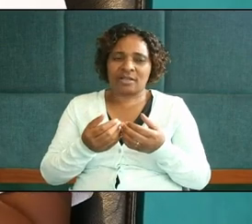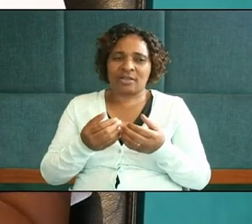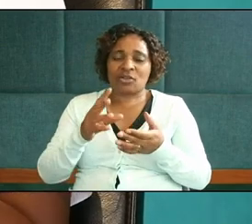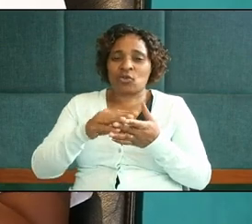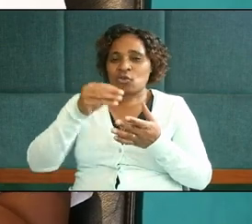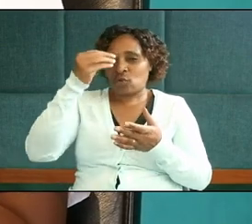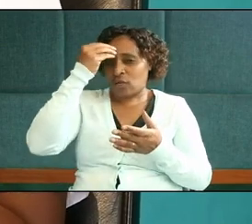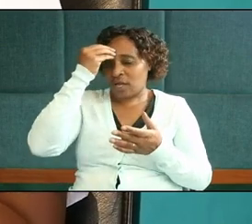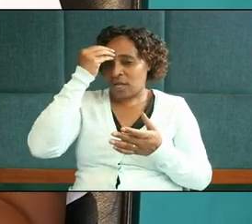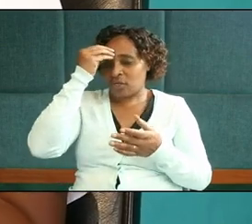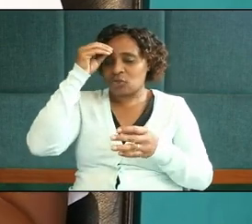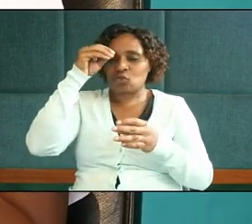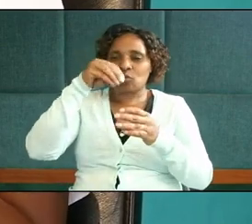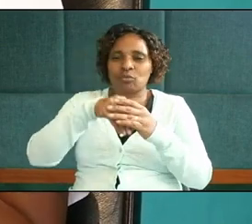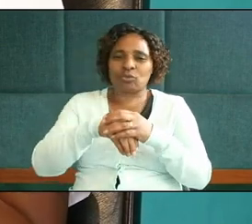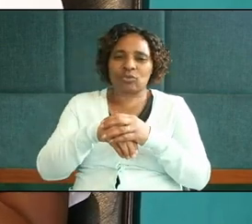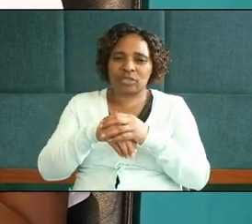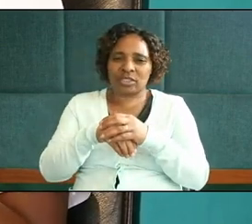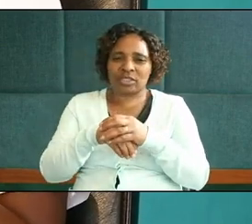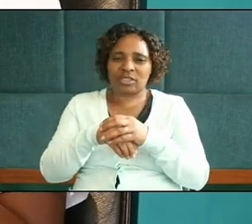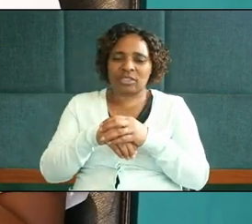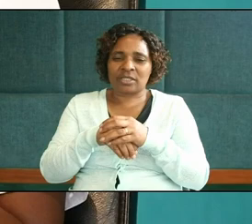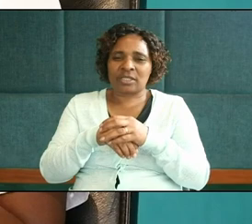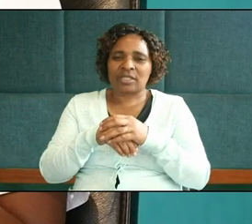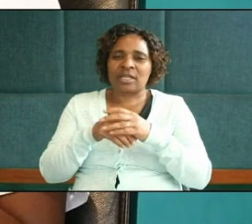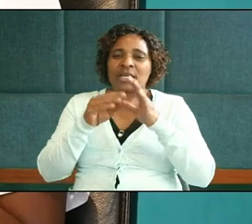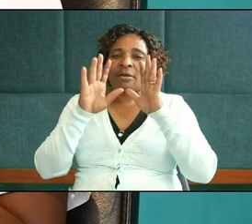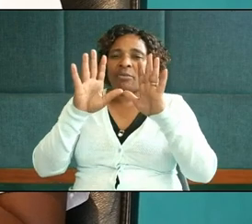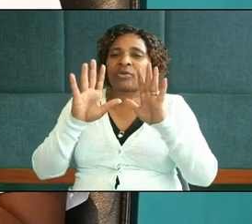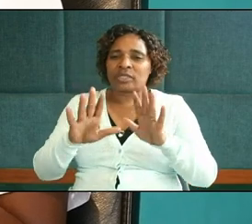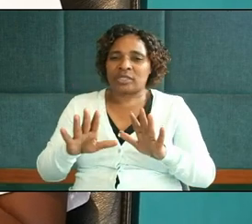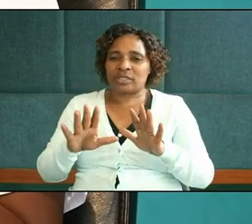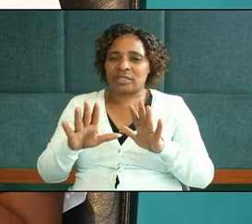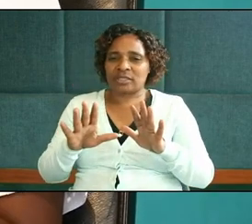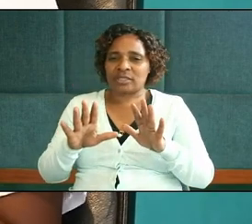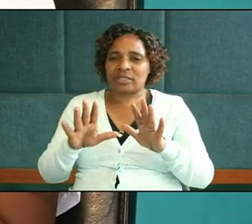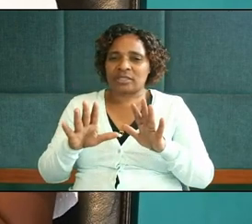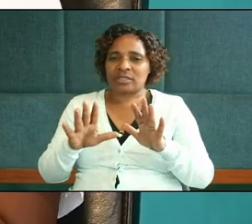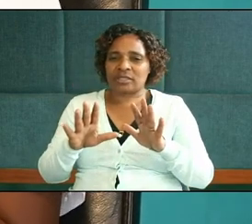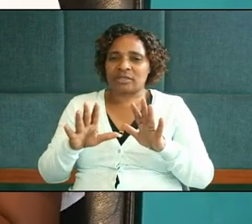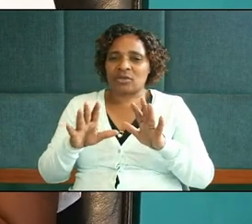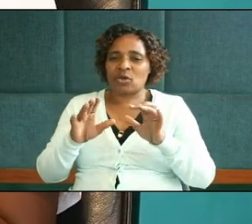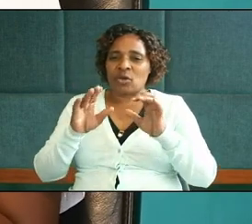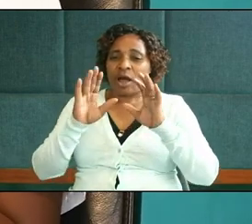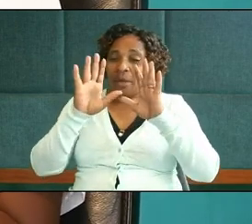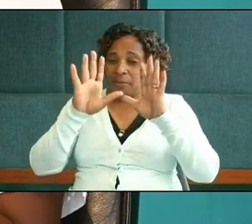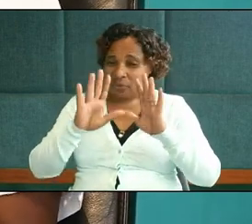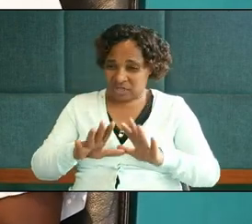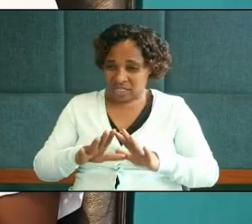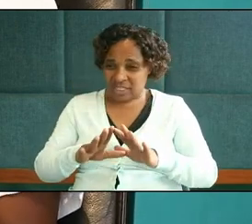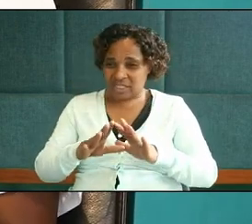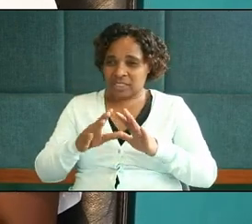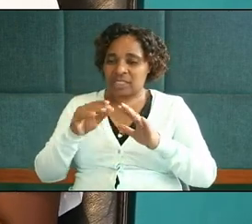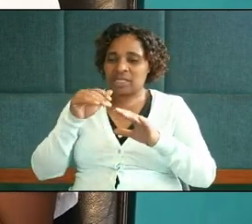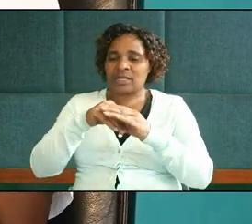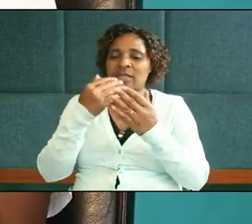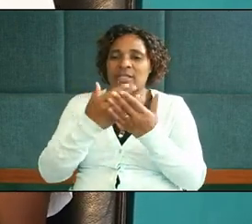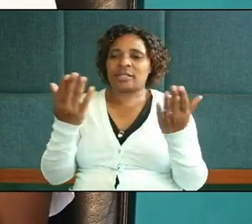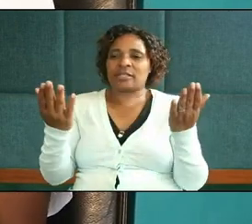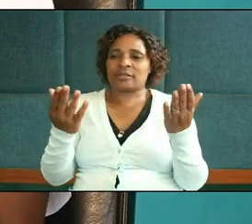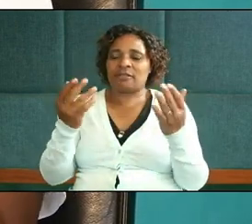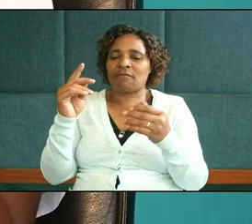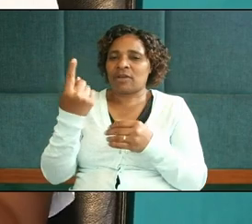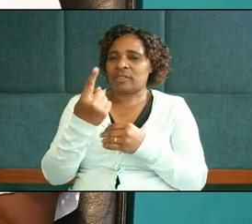to learn to put the importance, the adequate importance on important things, and